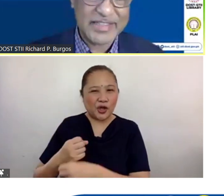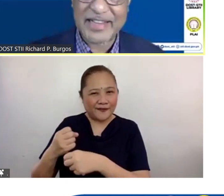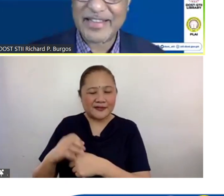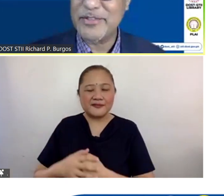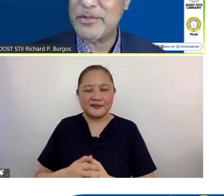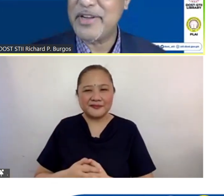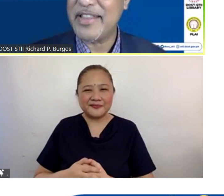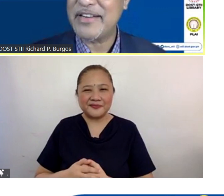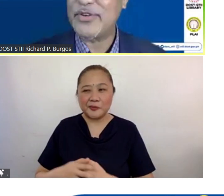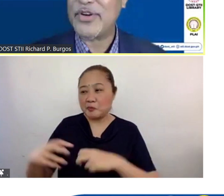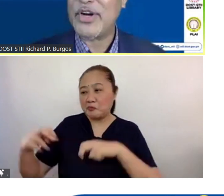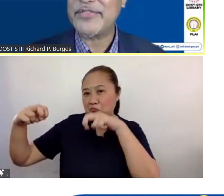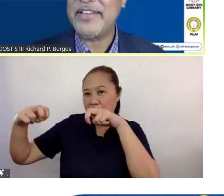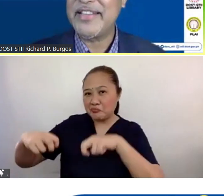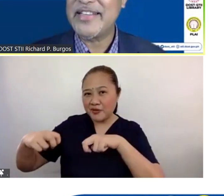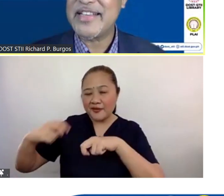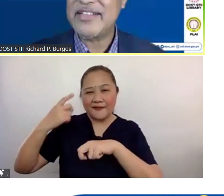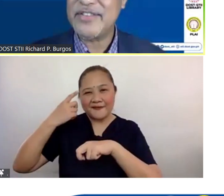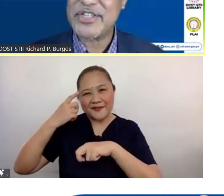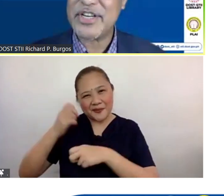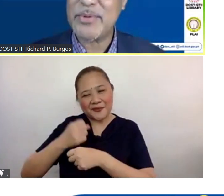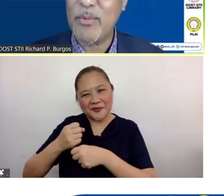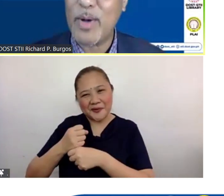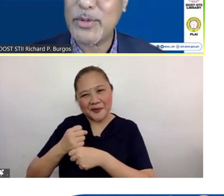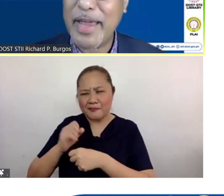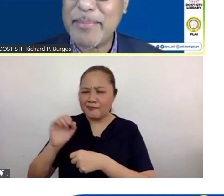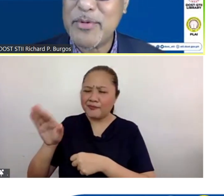we sat down together for coffee, and they said,